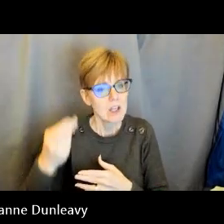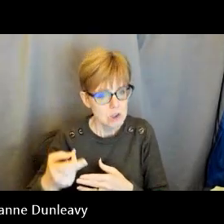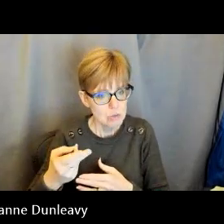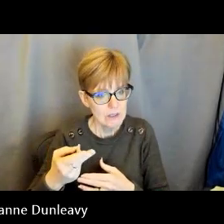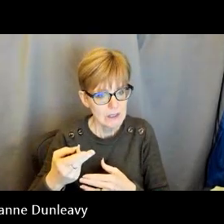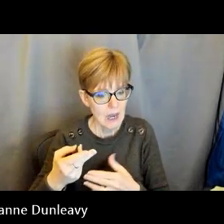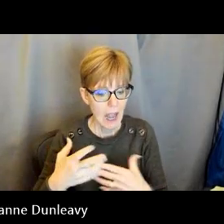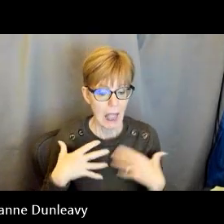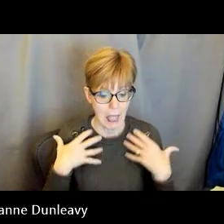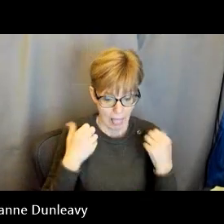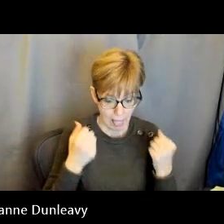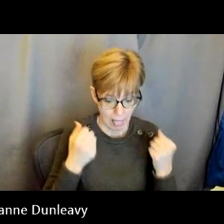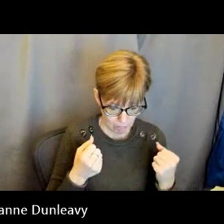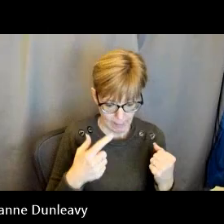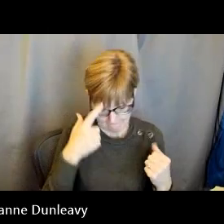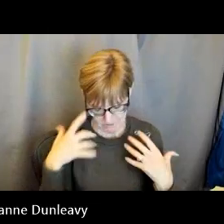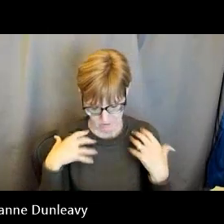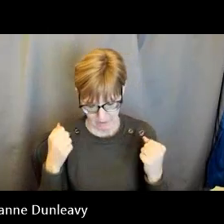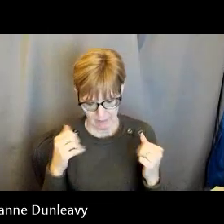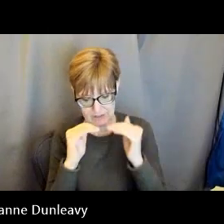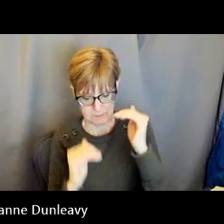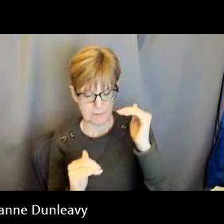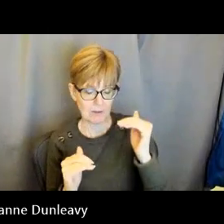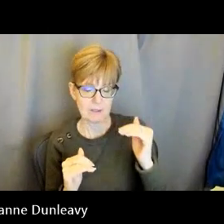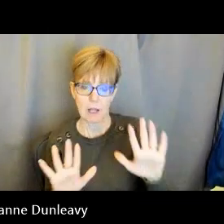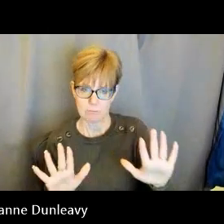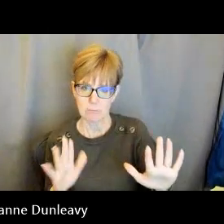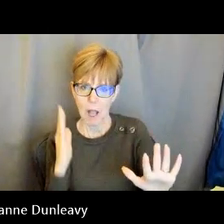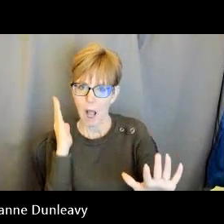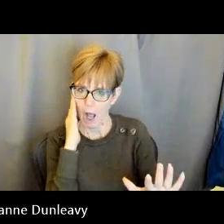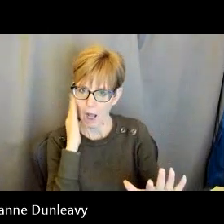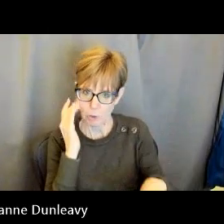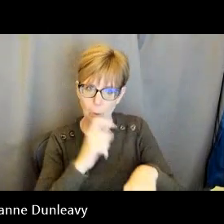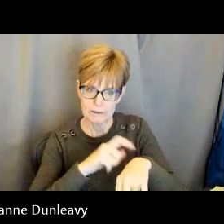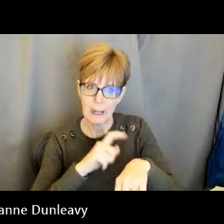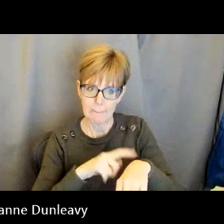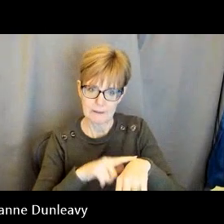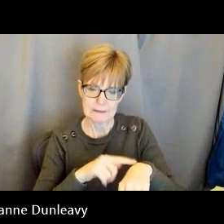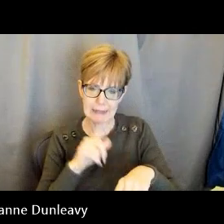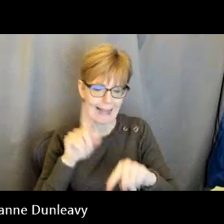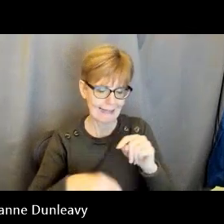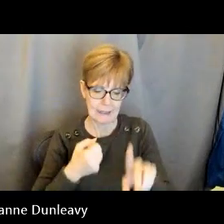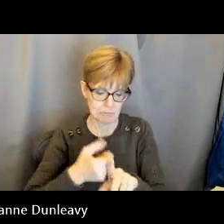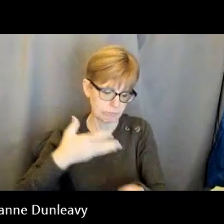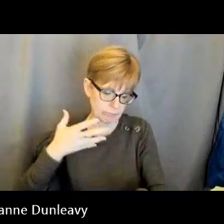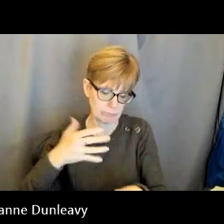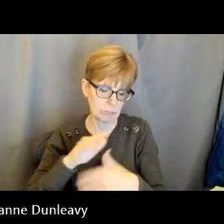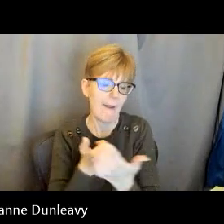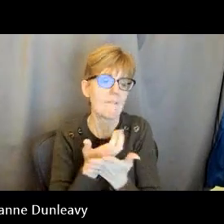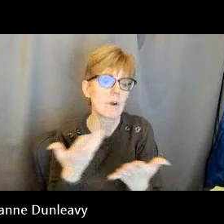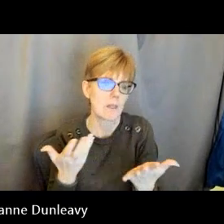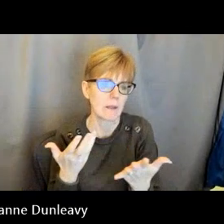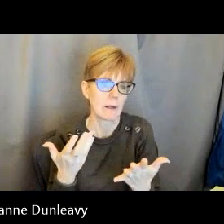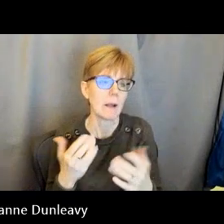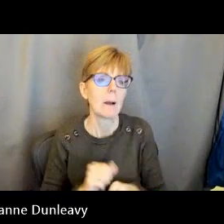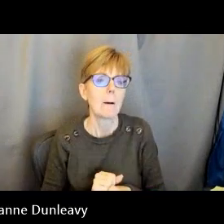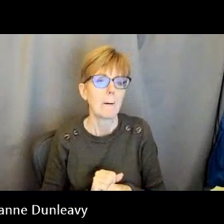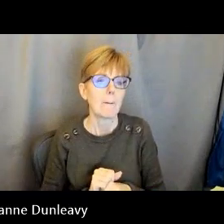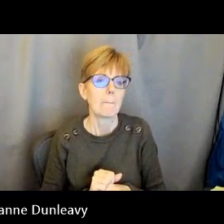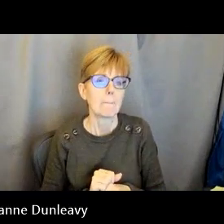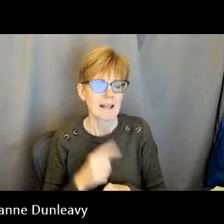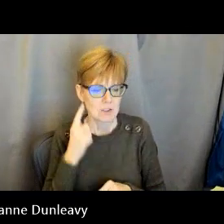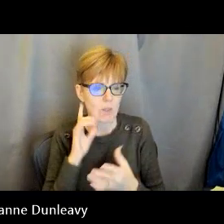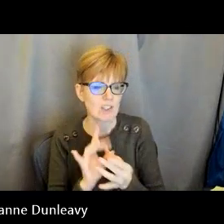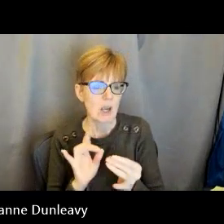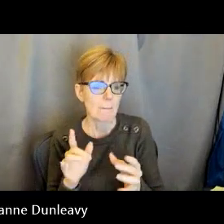disparities. I'm already noticing the time, so I'm not going to be able to talk about everything on these slides, but I saw the chat message.